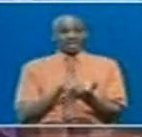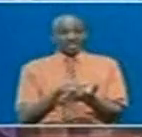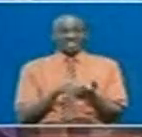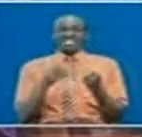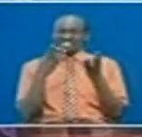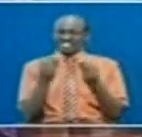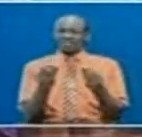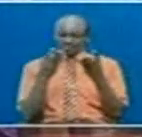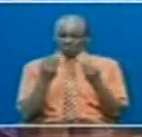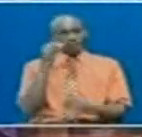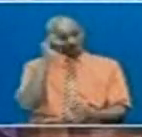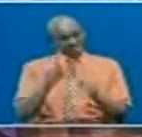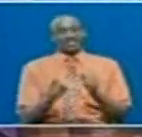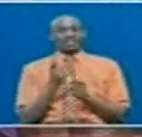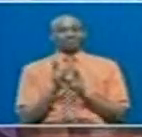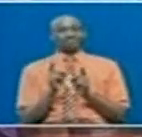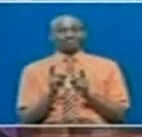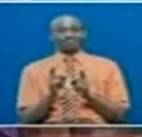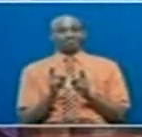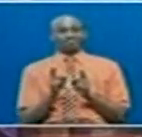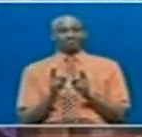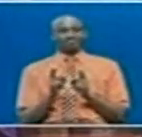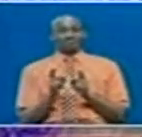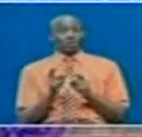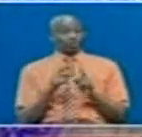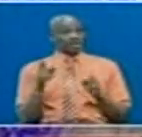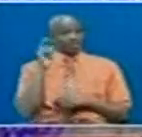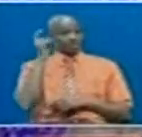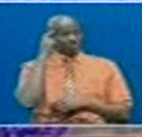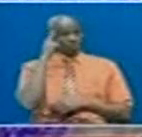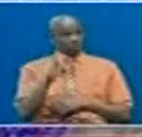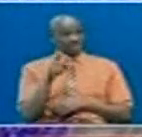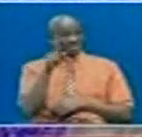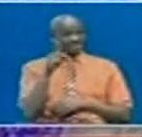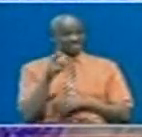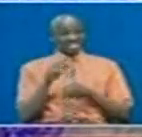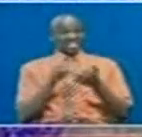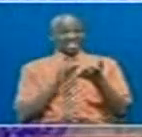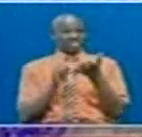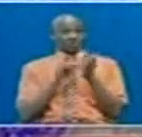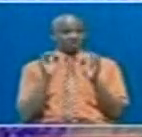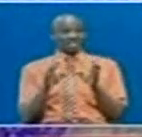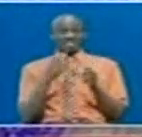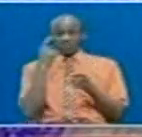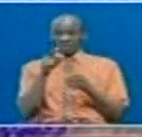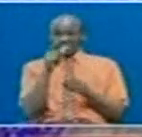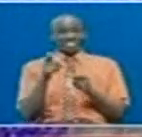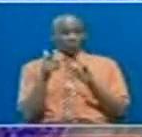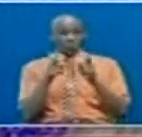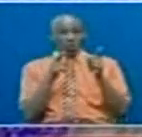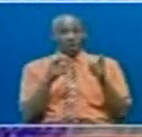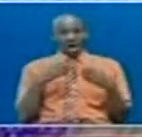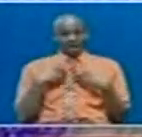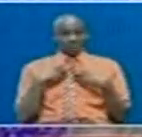simple bottom line. Yeah. Now, the thing we remember, and this is not an excuse, is that this is a war without a